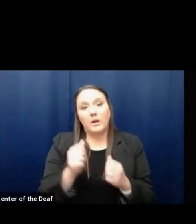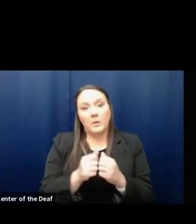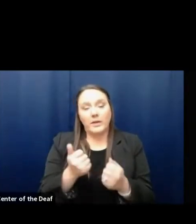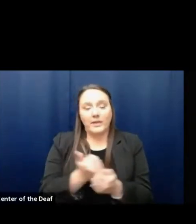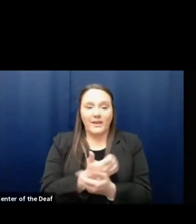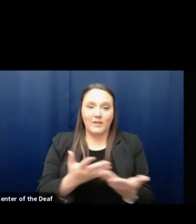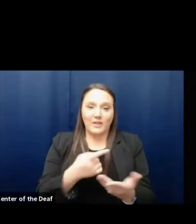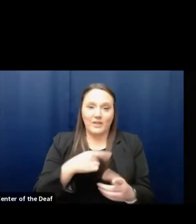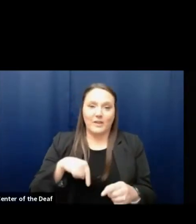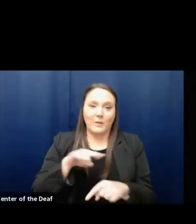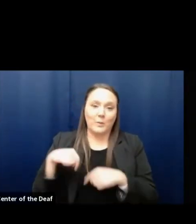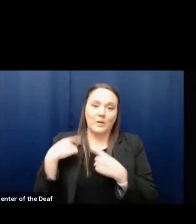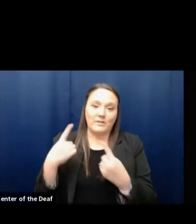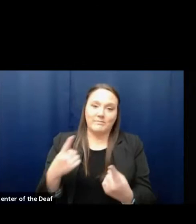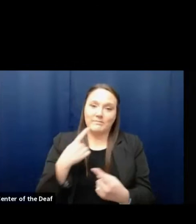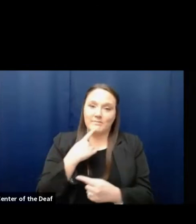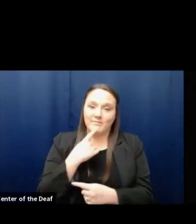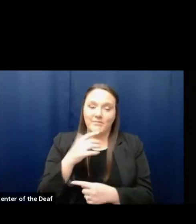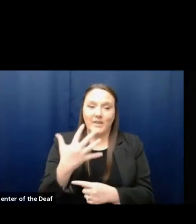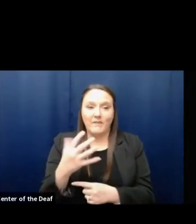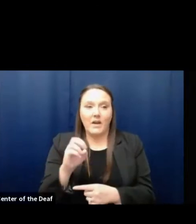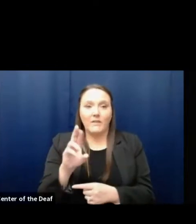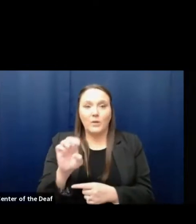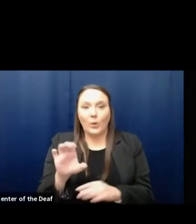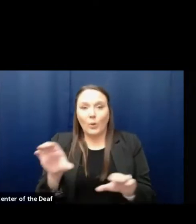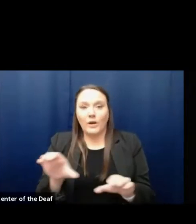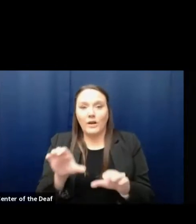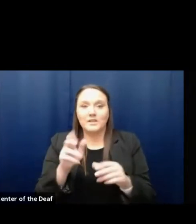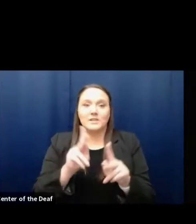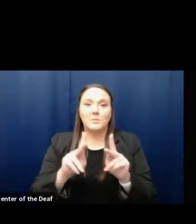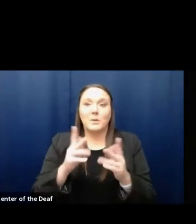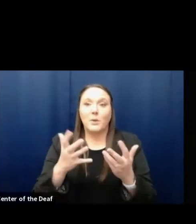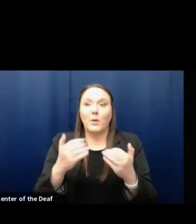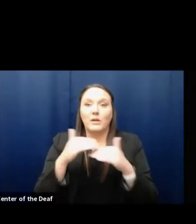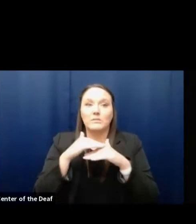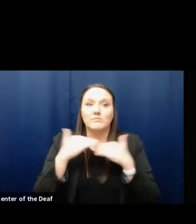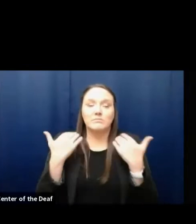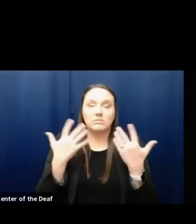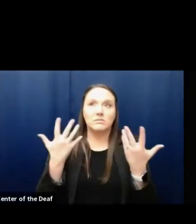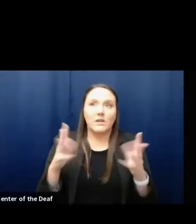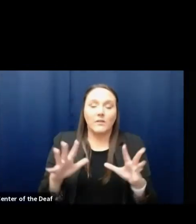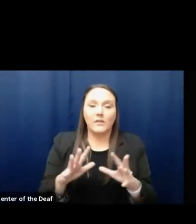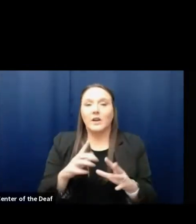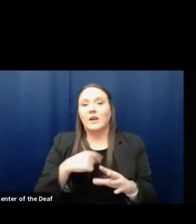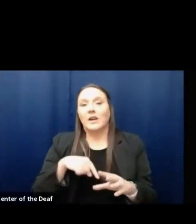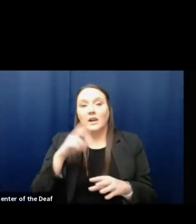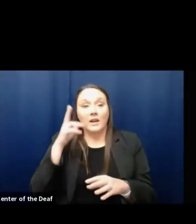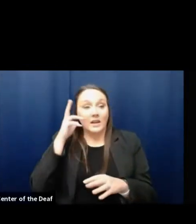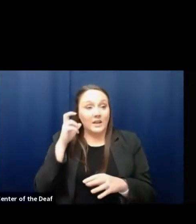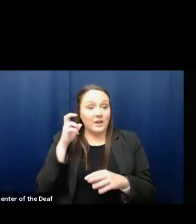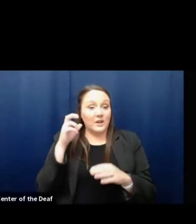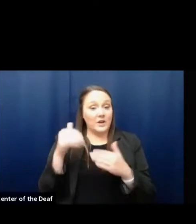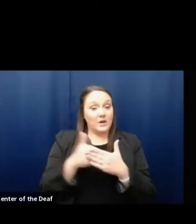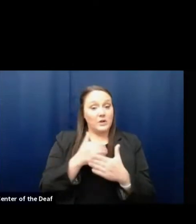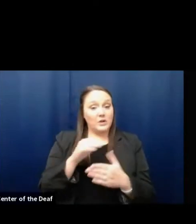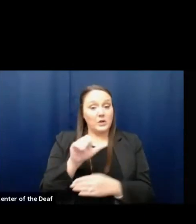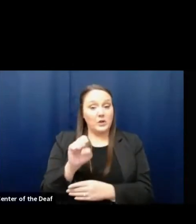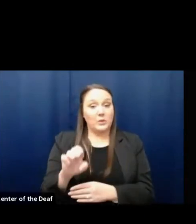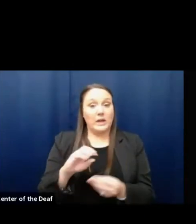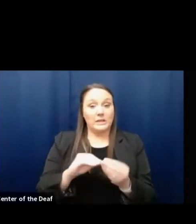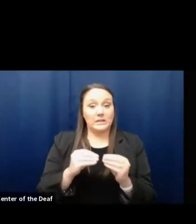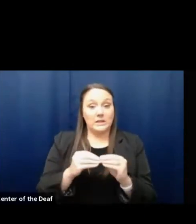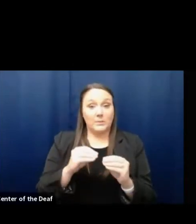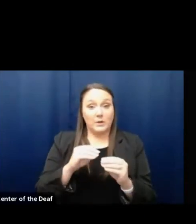saying to do and the 5 core actions, and people just want it to be over, and they might hear that our case numbers are trending down, but we are